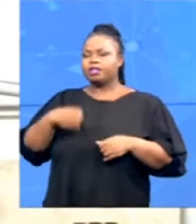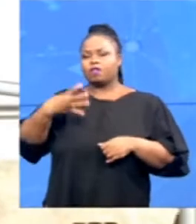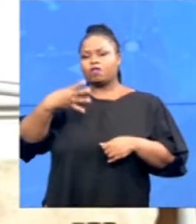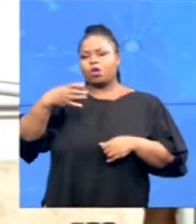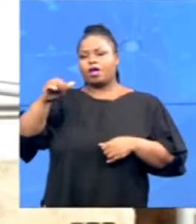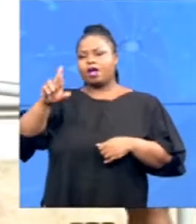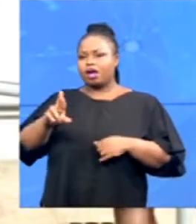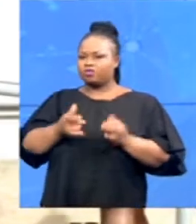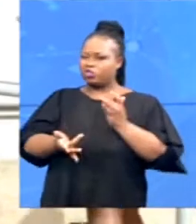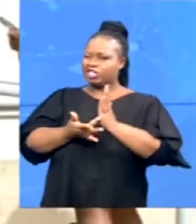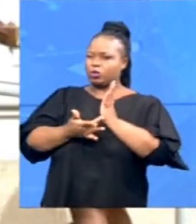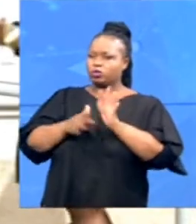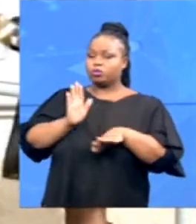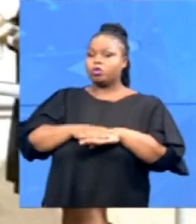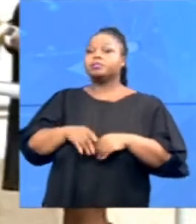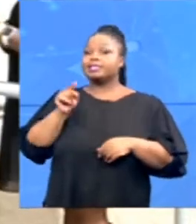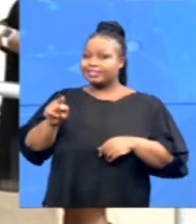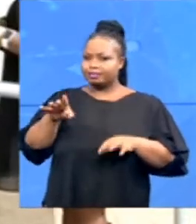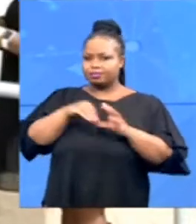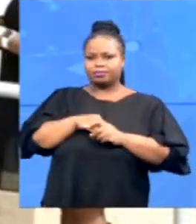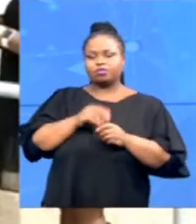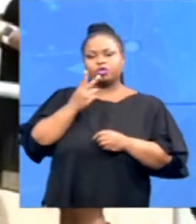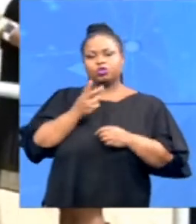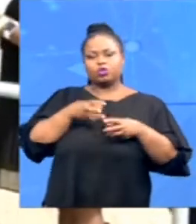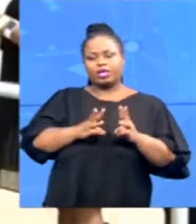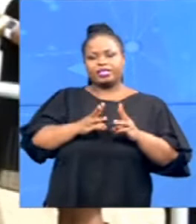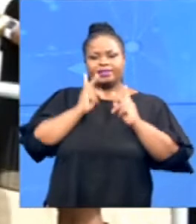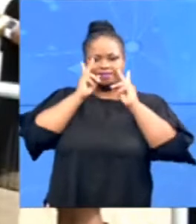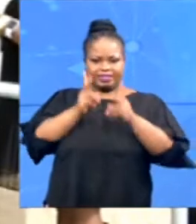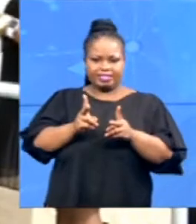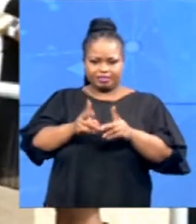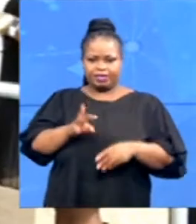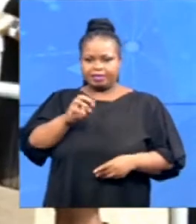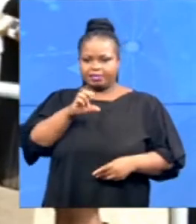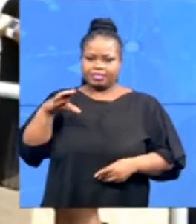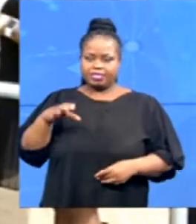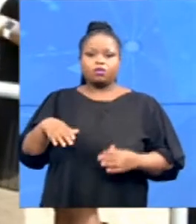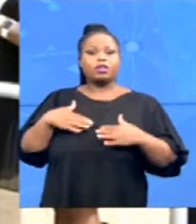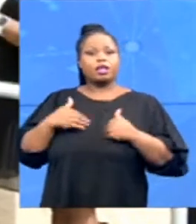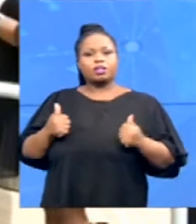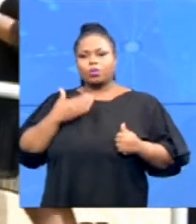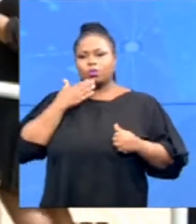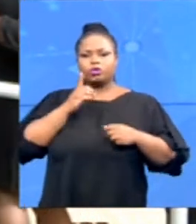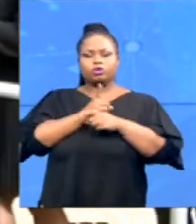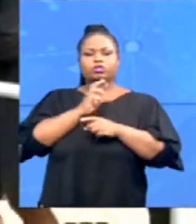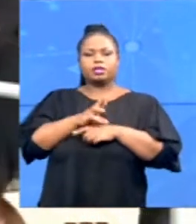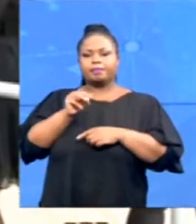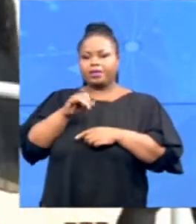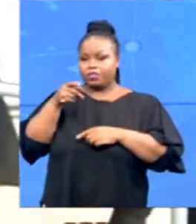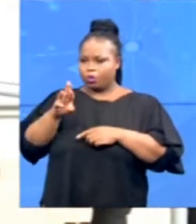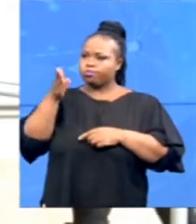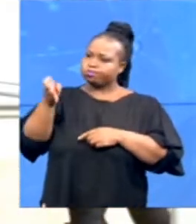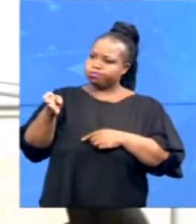forms part of a 2-way visit by the MEC of Health, Dr. Meth, who is also here to open the first of its